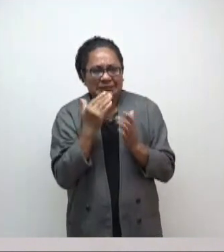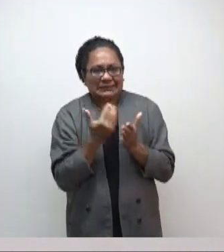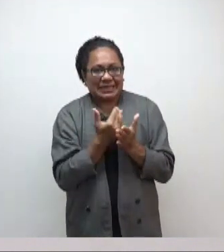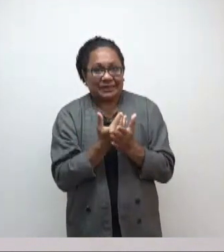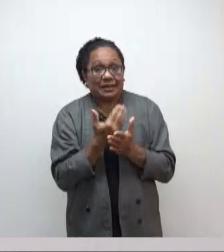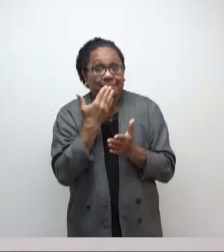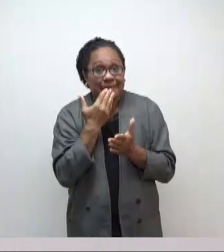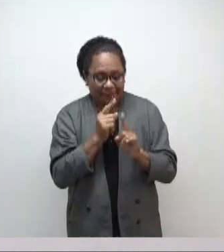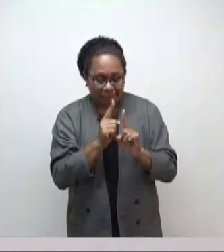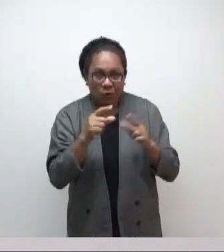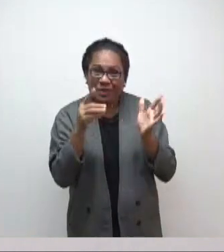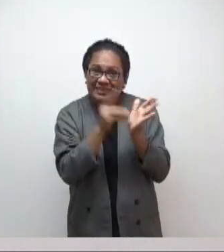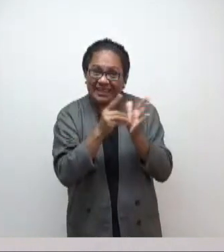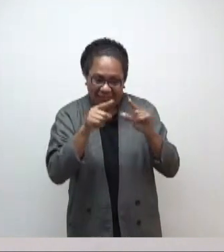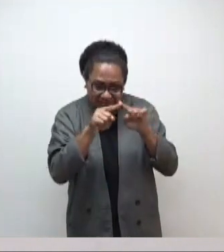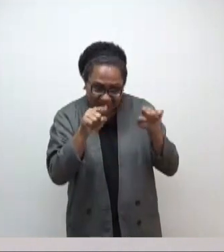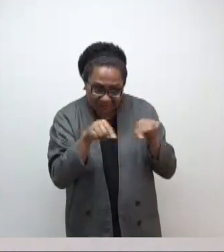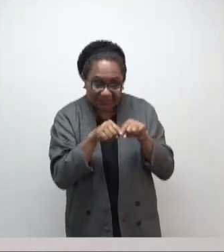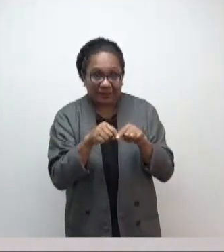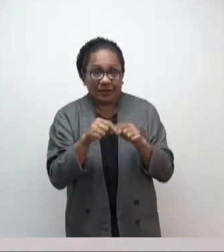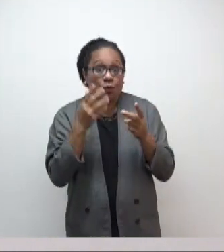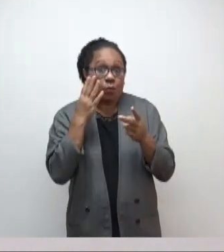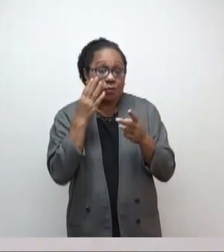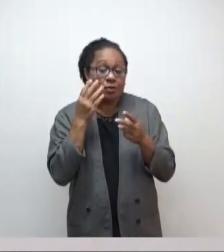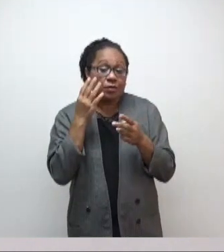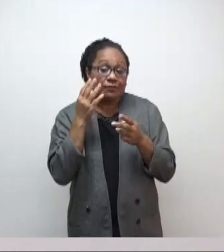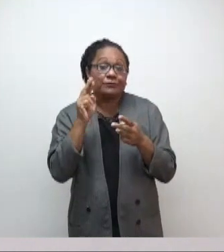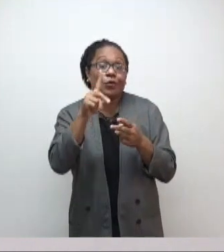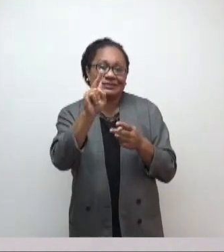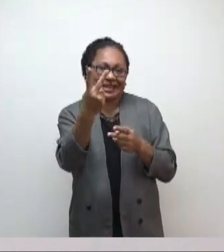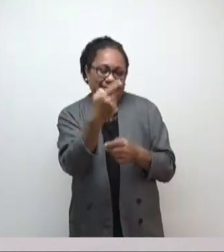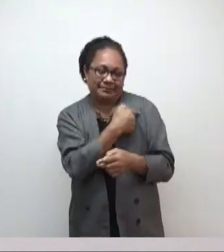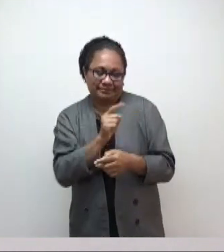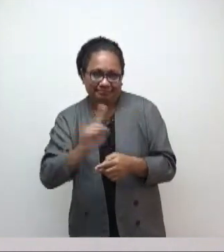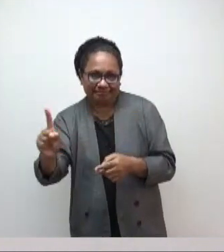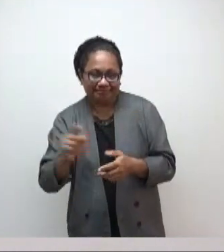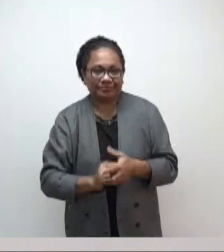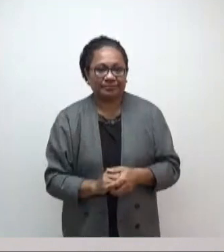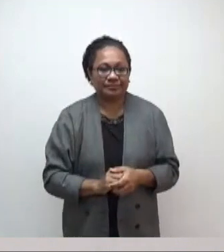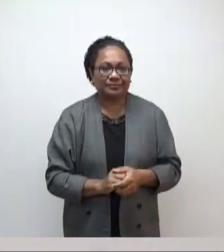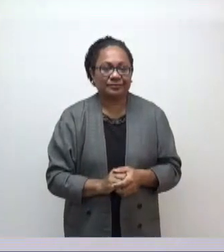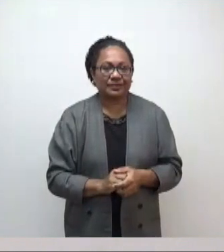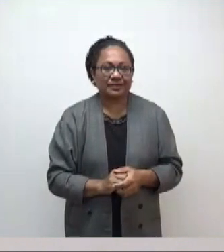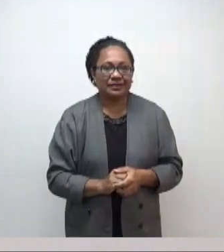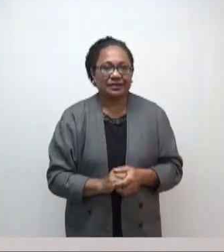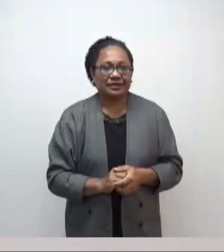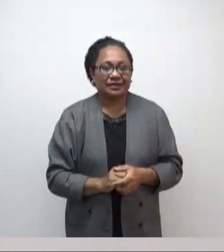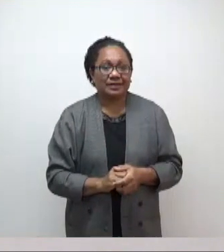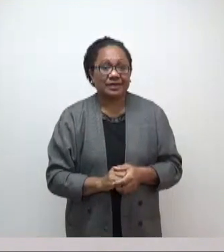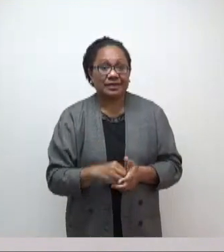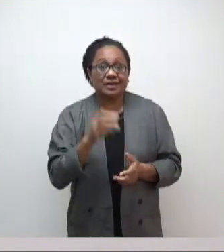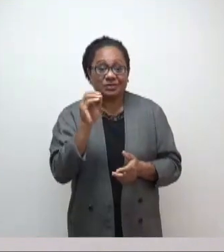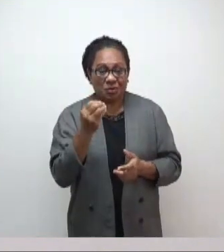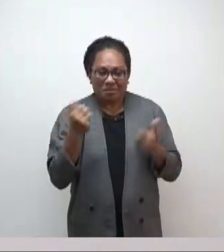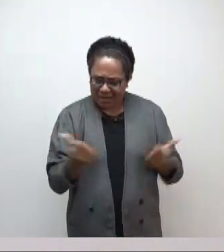your second jab. My fellow Fijians, most us are doing what needs to be done to end this